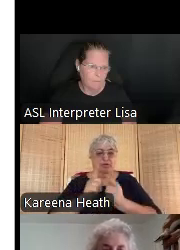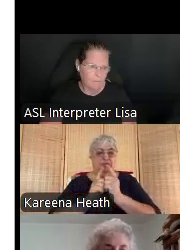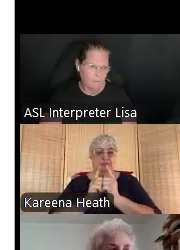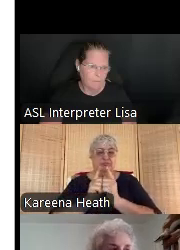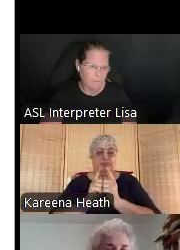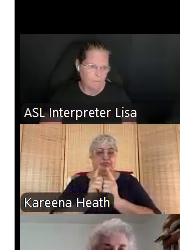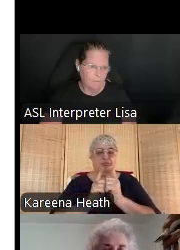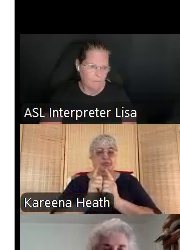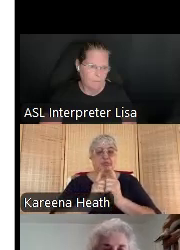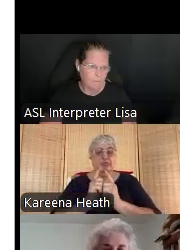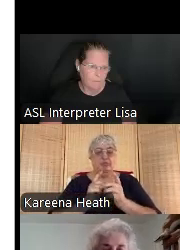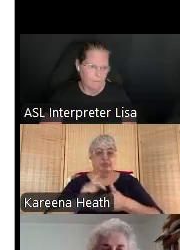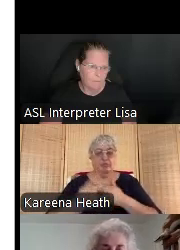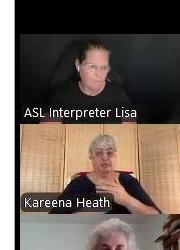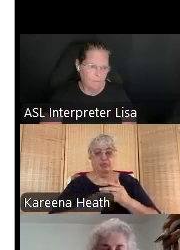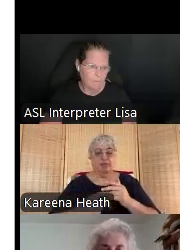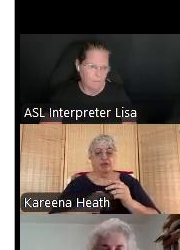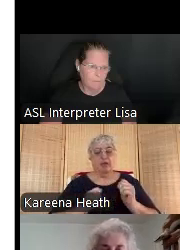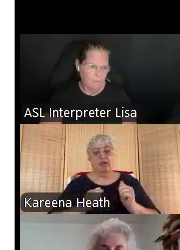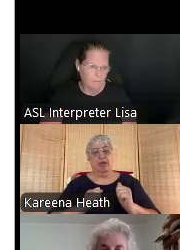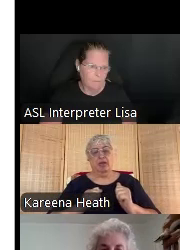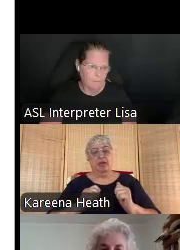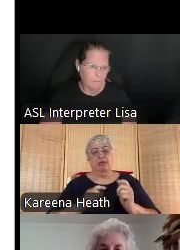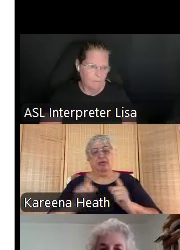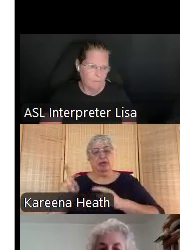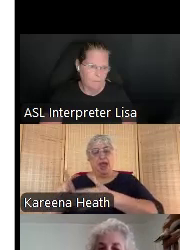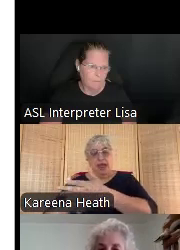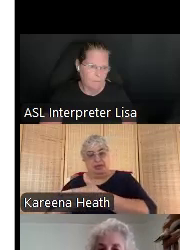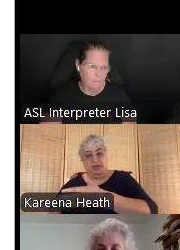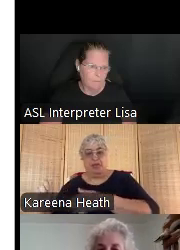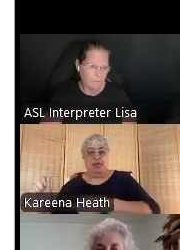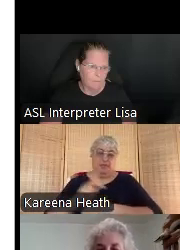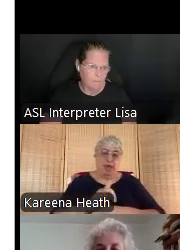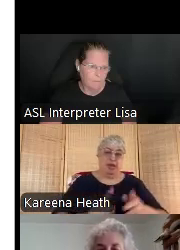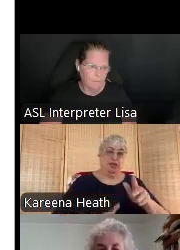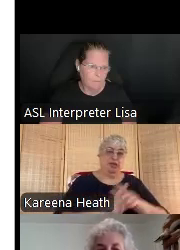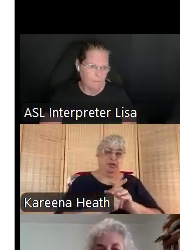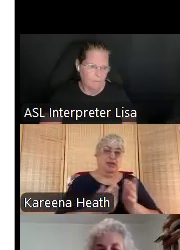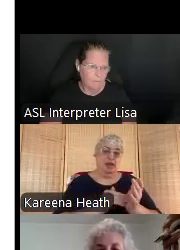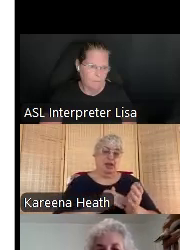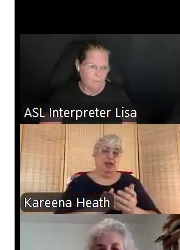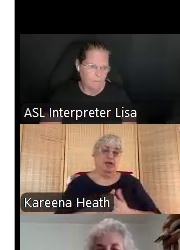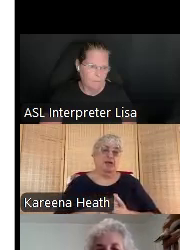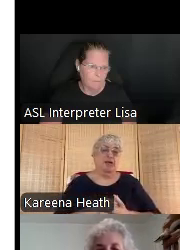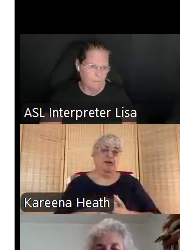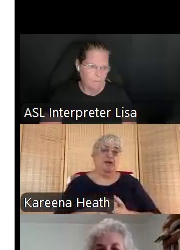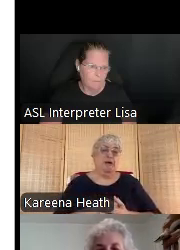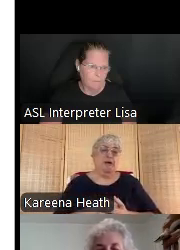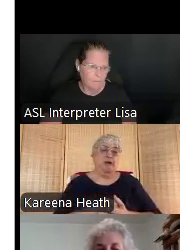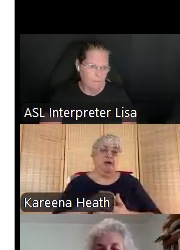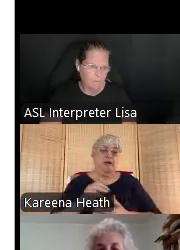and then we kind of returned to rebuilding the program. So we have a mentor